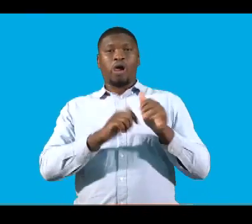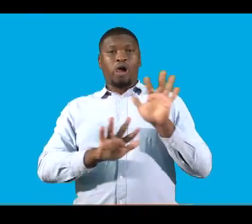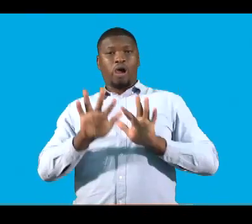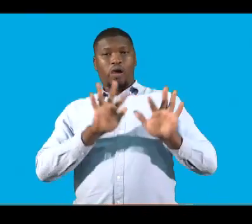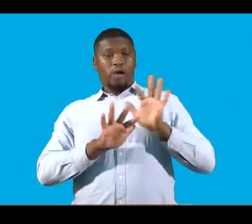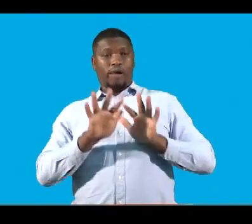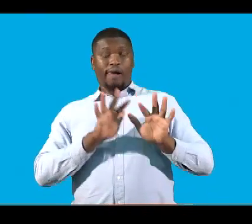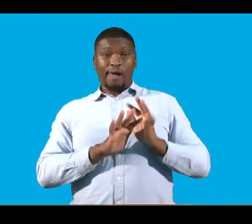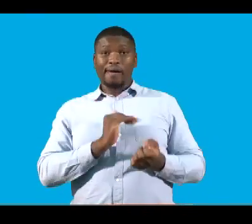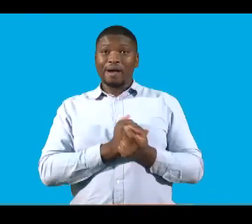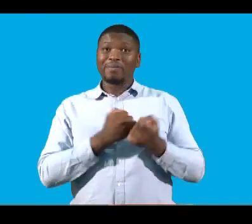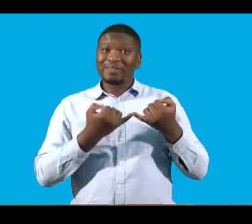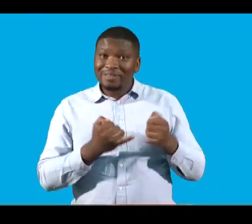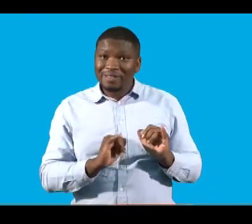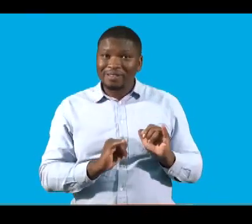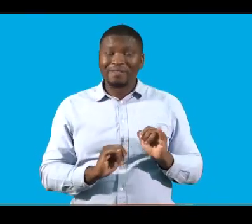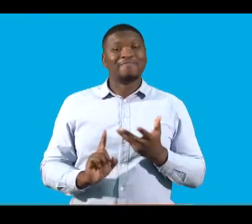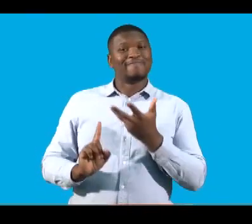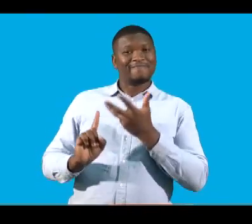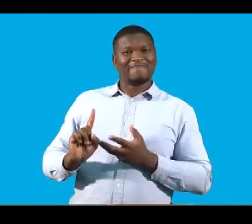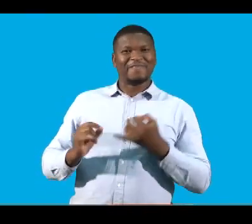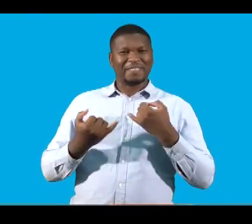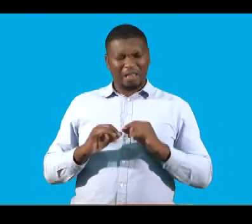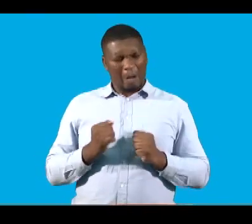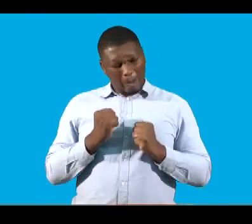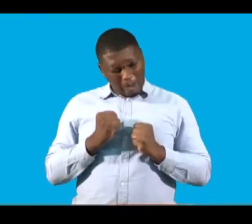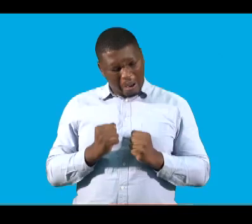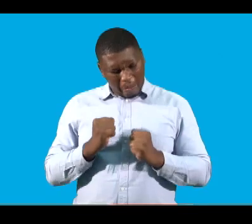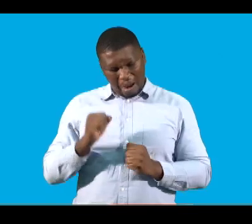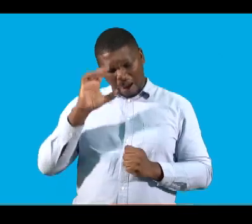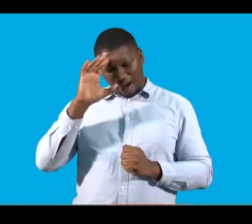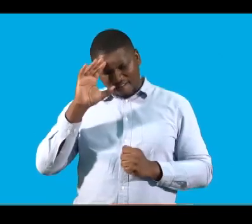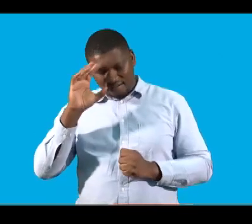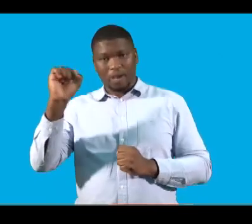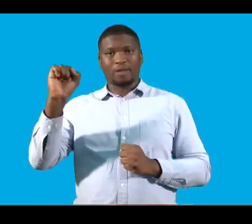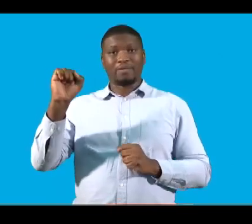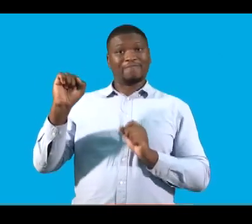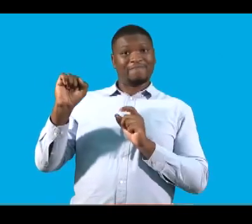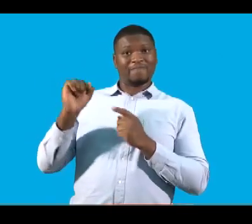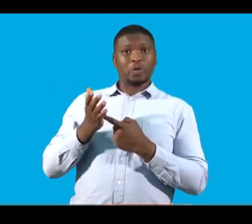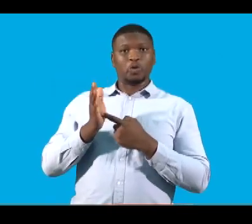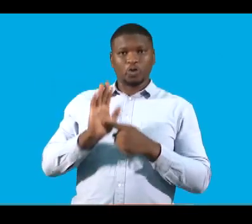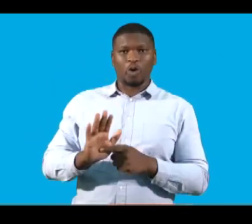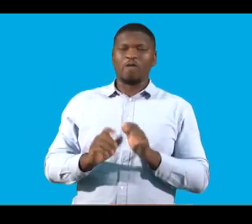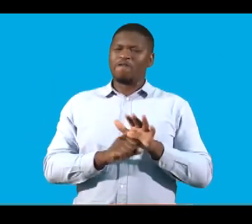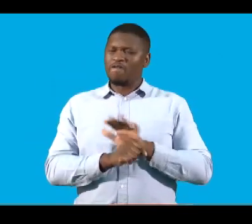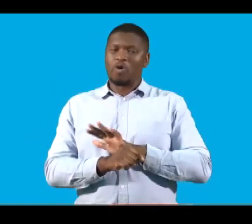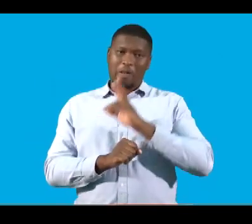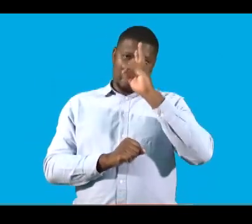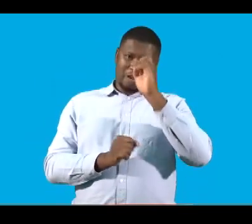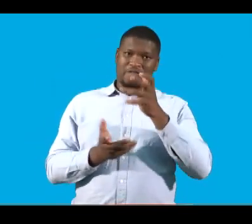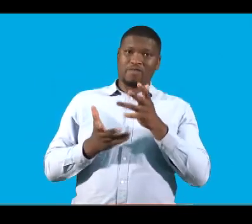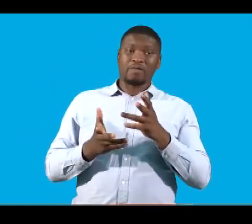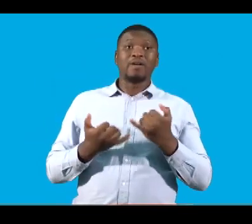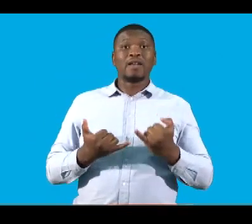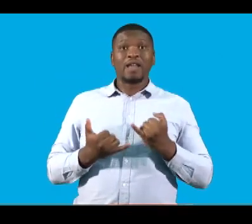so the dangerous situation, the fatal situation at sea, he still holds on to faith, as is evidenced in the rituals